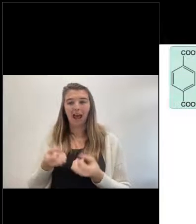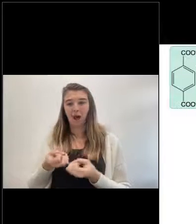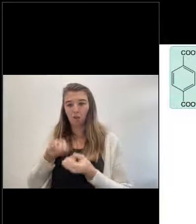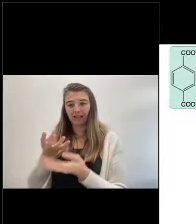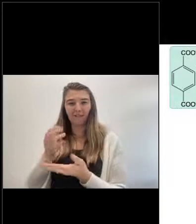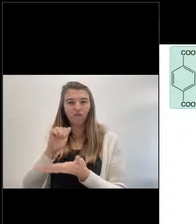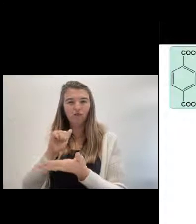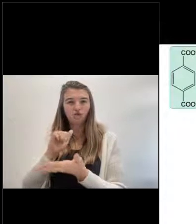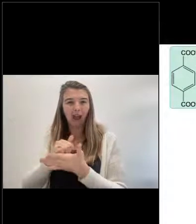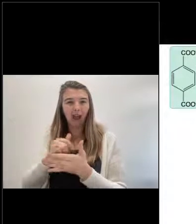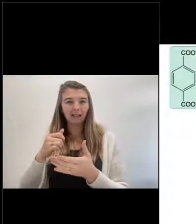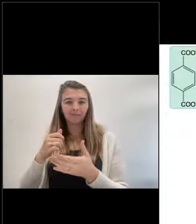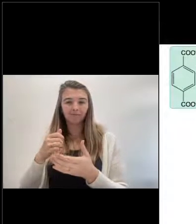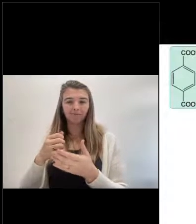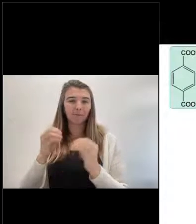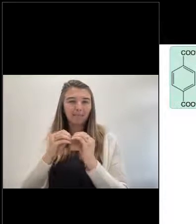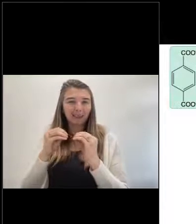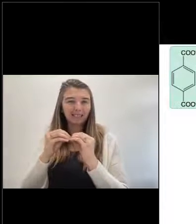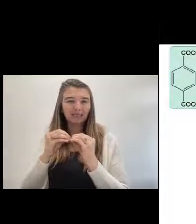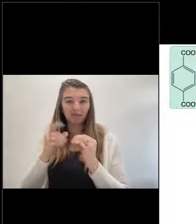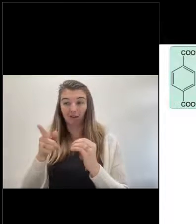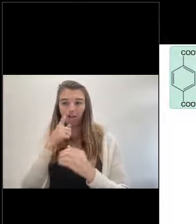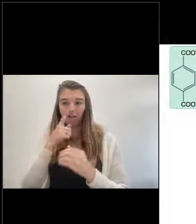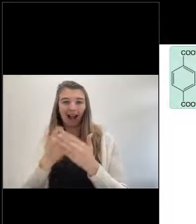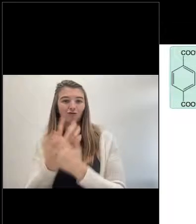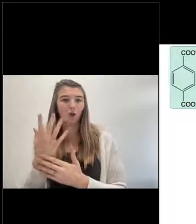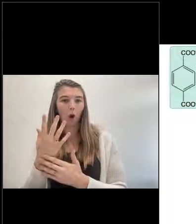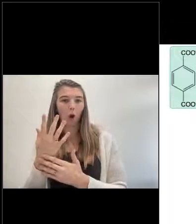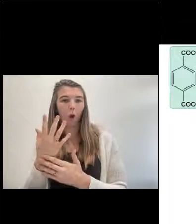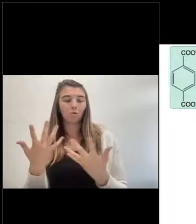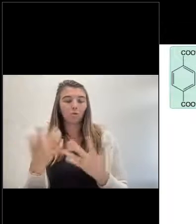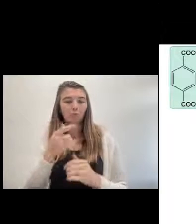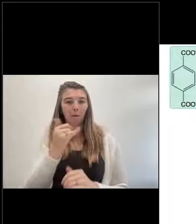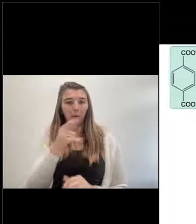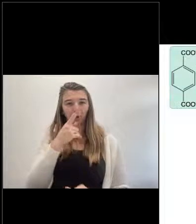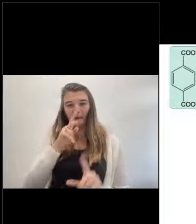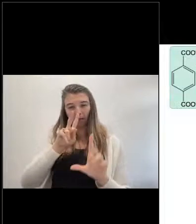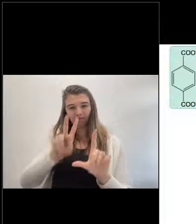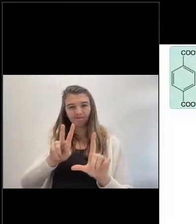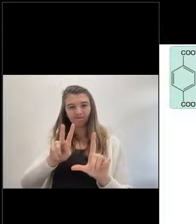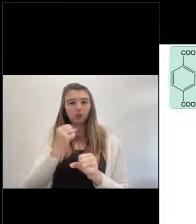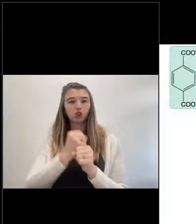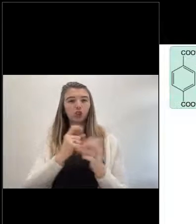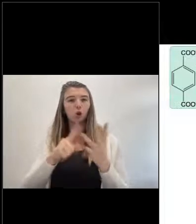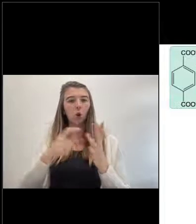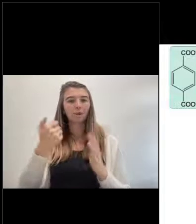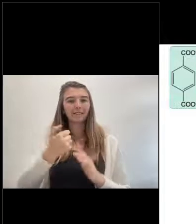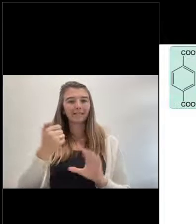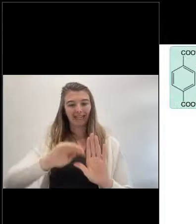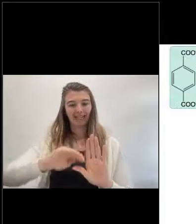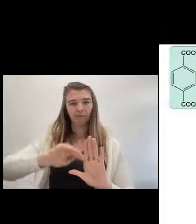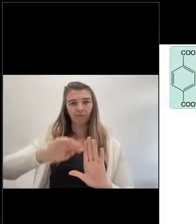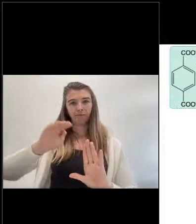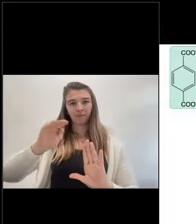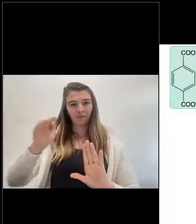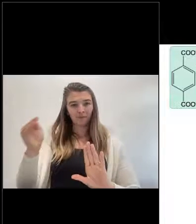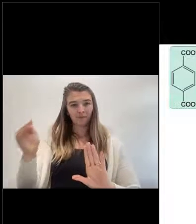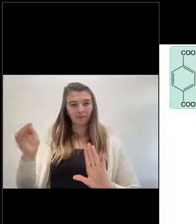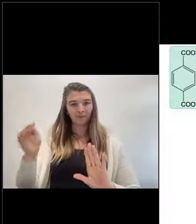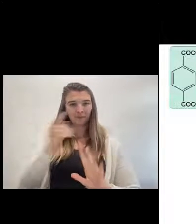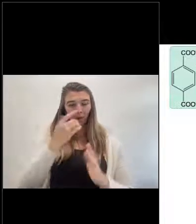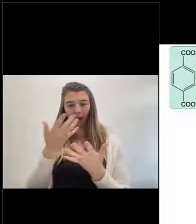we have noticed is that if you look at the biomass of GO16 here and compare it to the biomass of KT2440